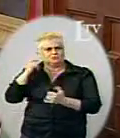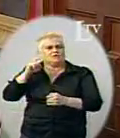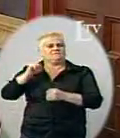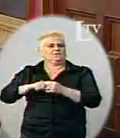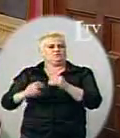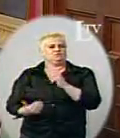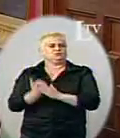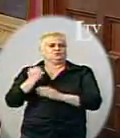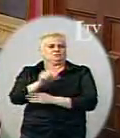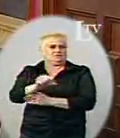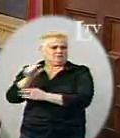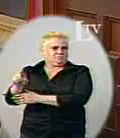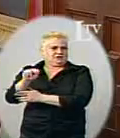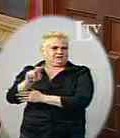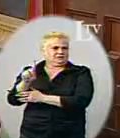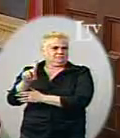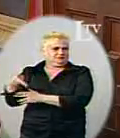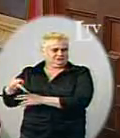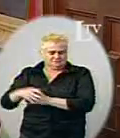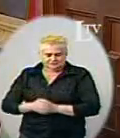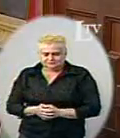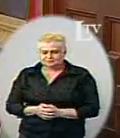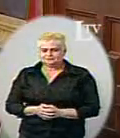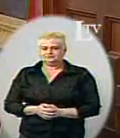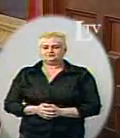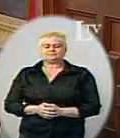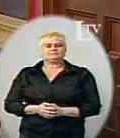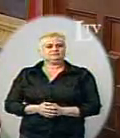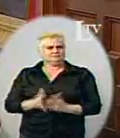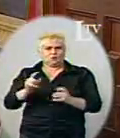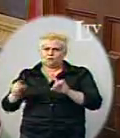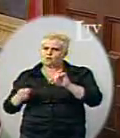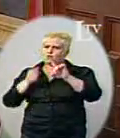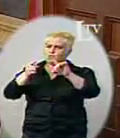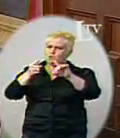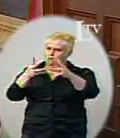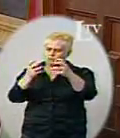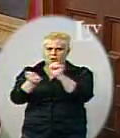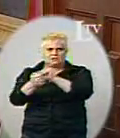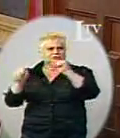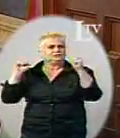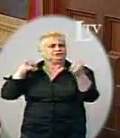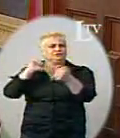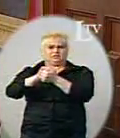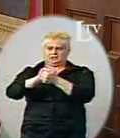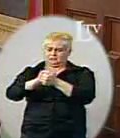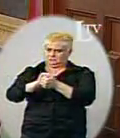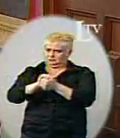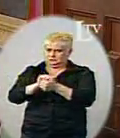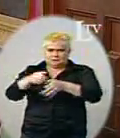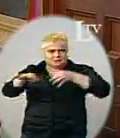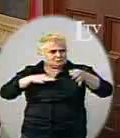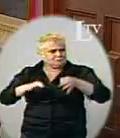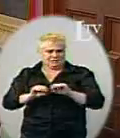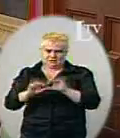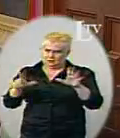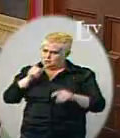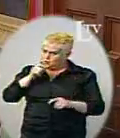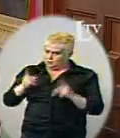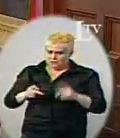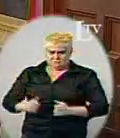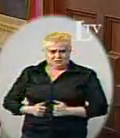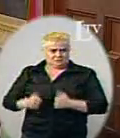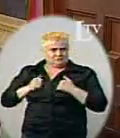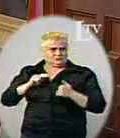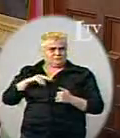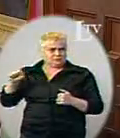life better for families, provided a strong mandate for change. The priorities of Nova Scotians are as